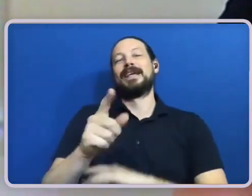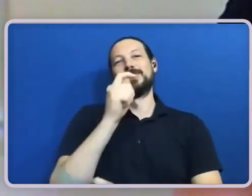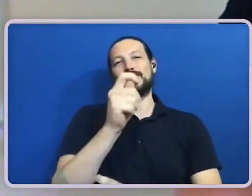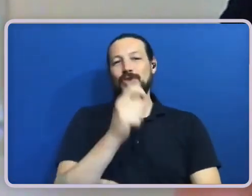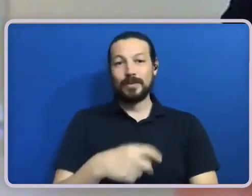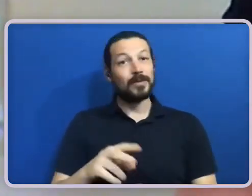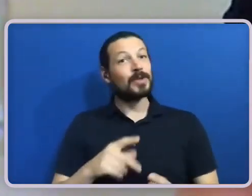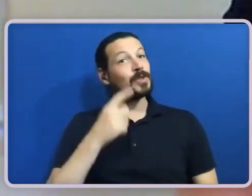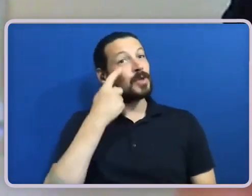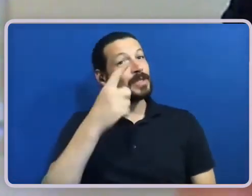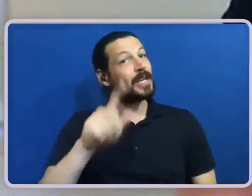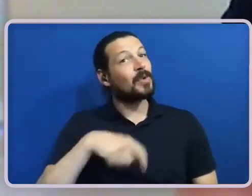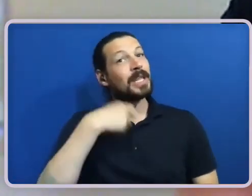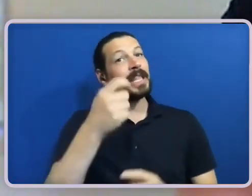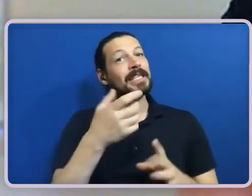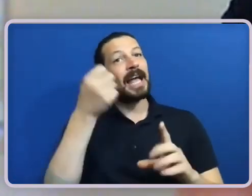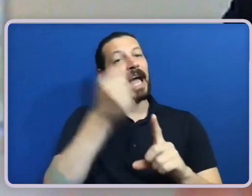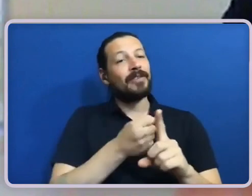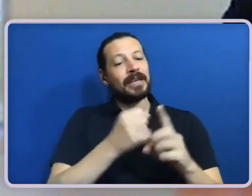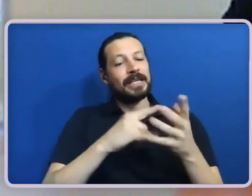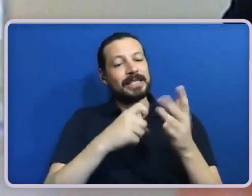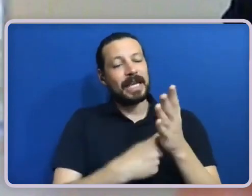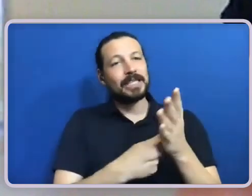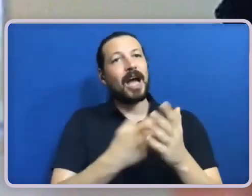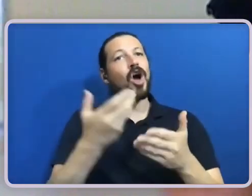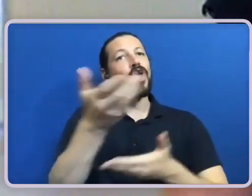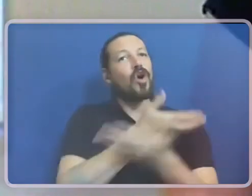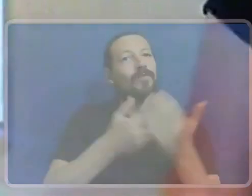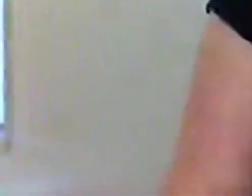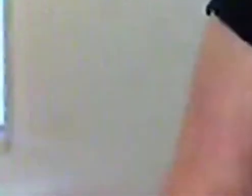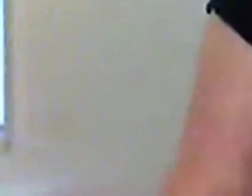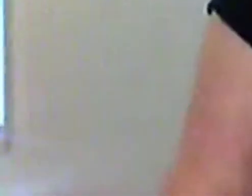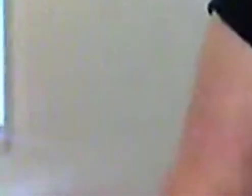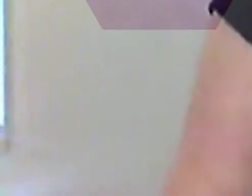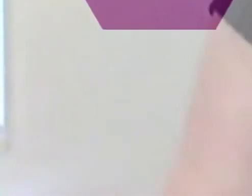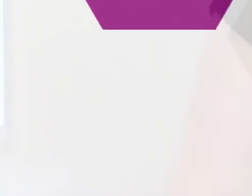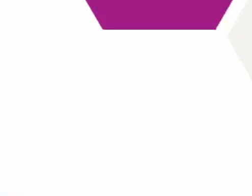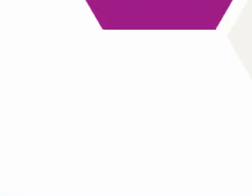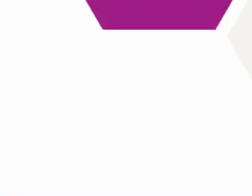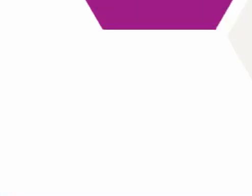Advocacy Sector Conversations Forum series in 2021. Bye.